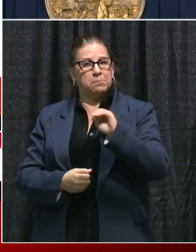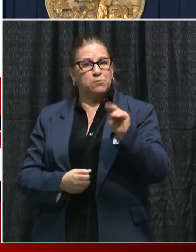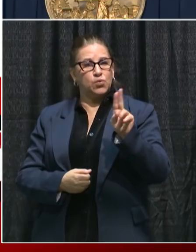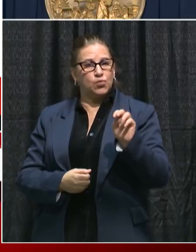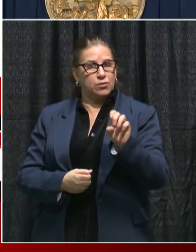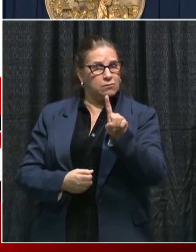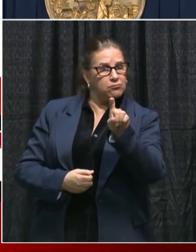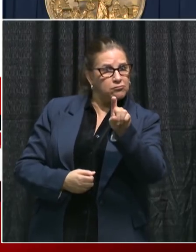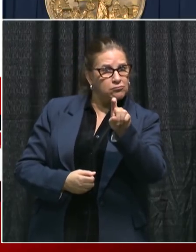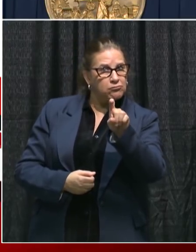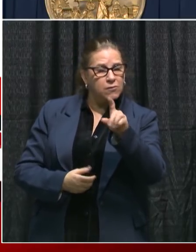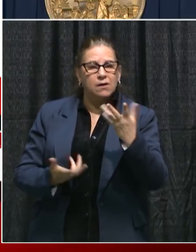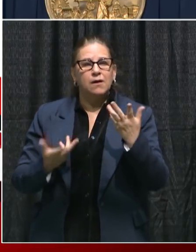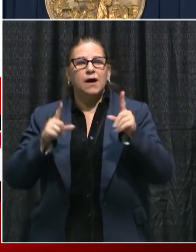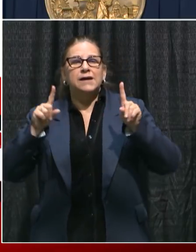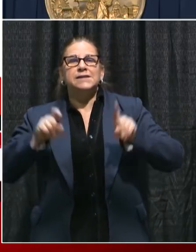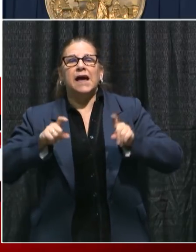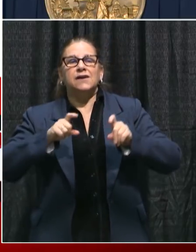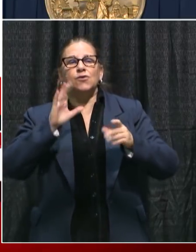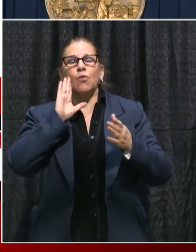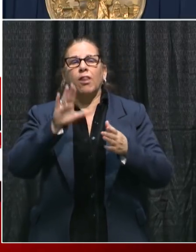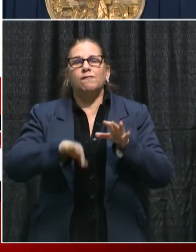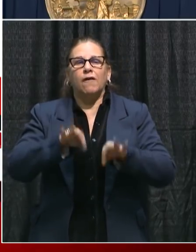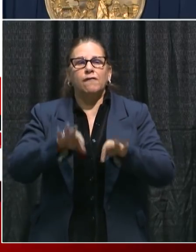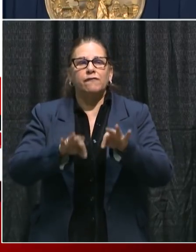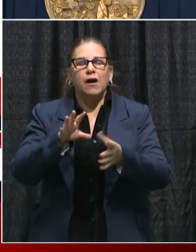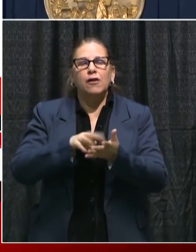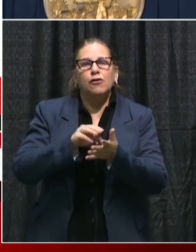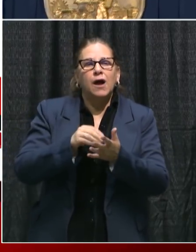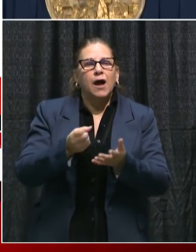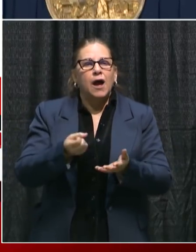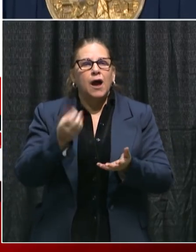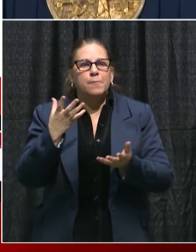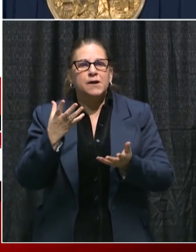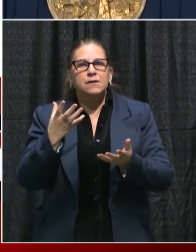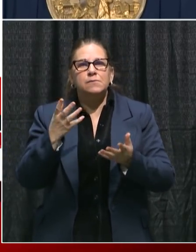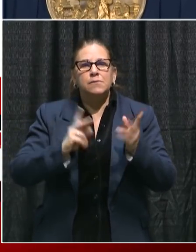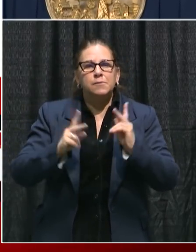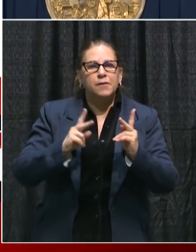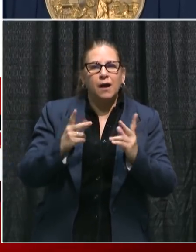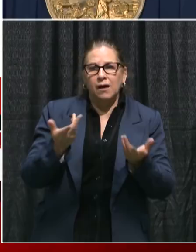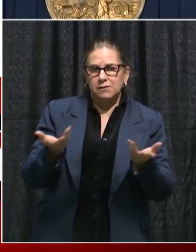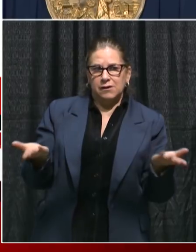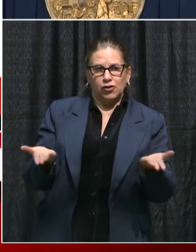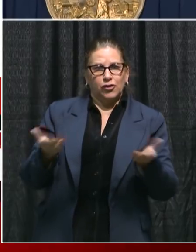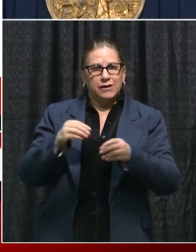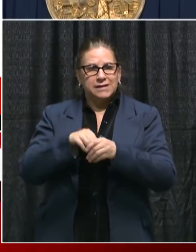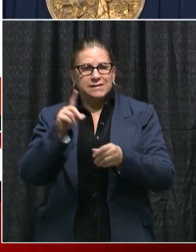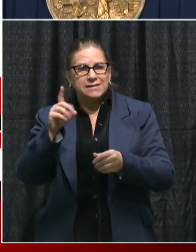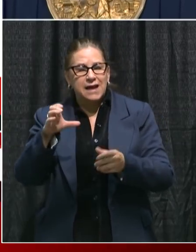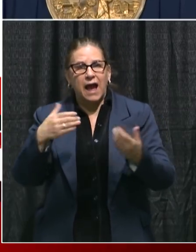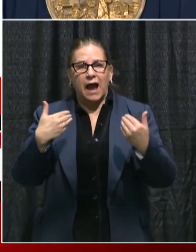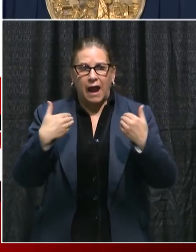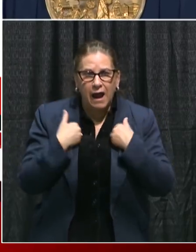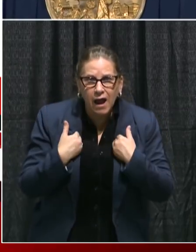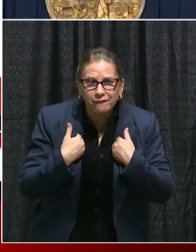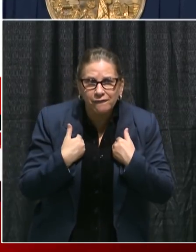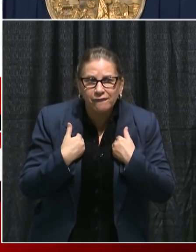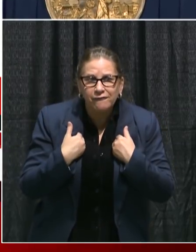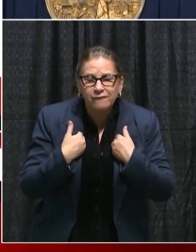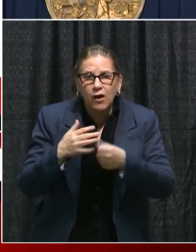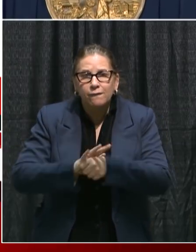in our city, the prevalence of asymptomatic infections, and insights on how the virus is